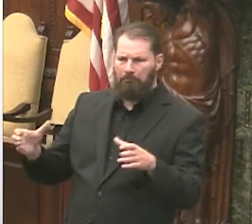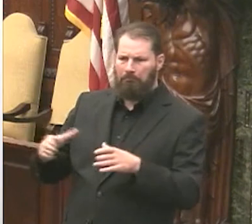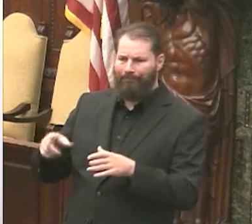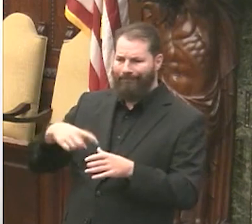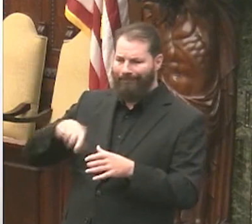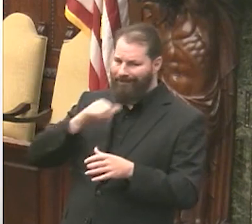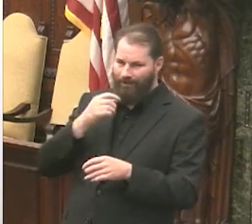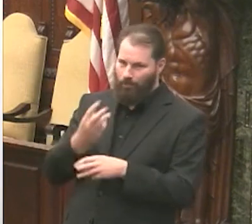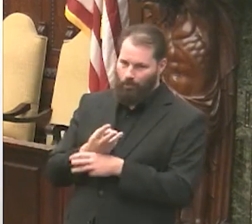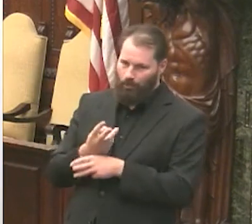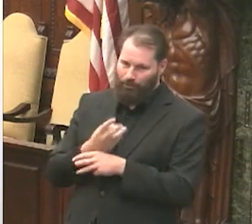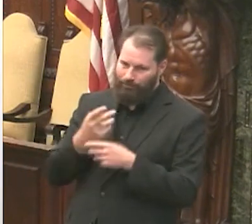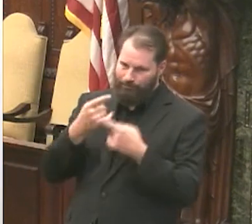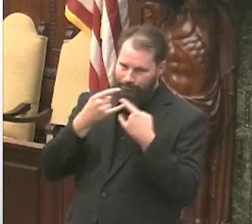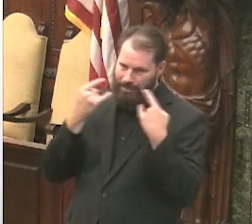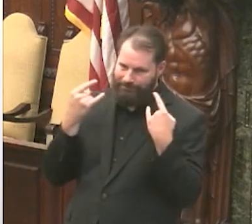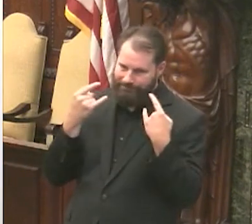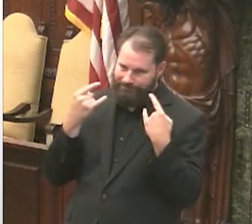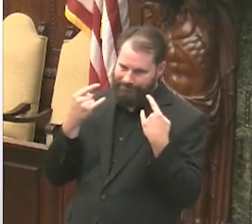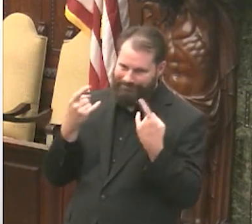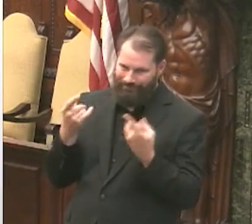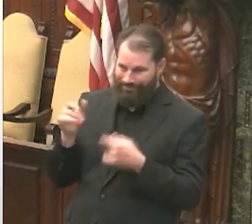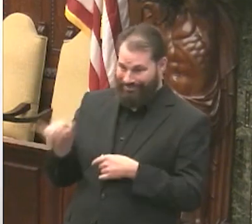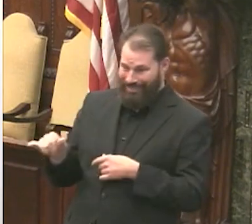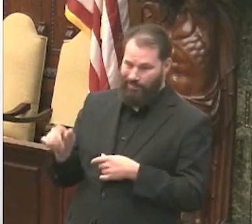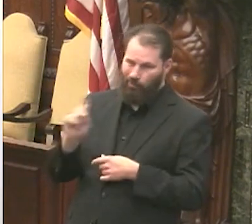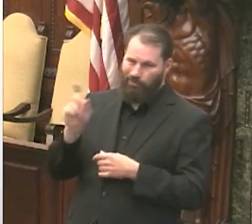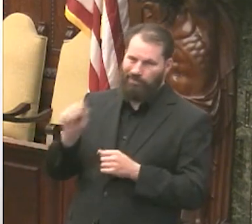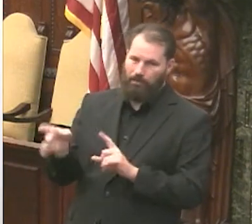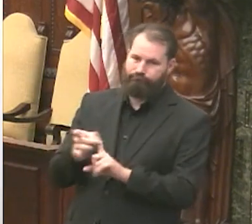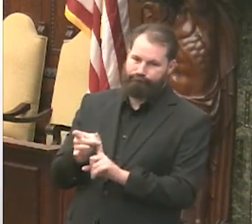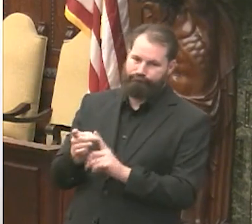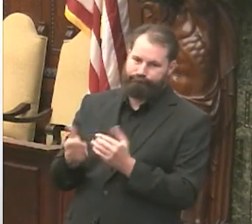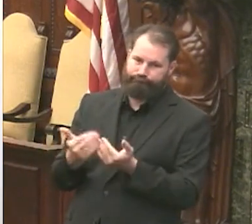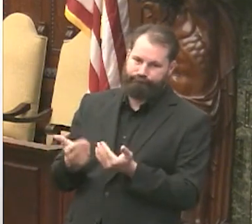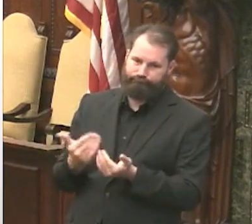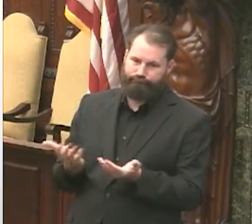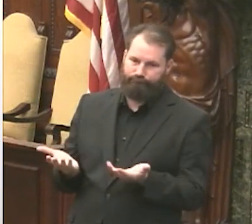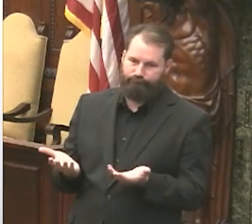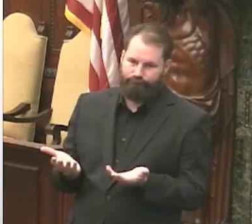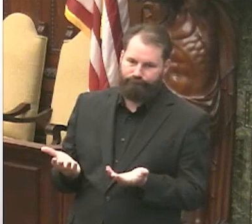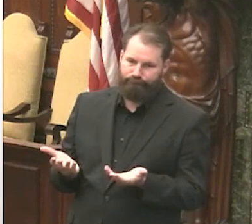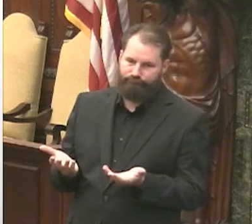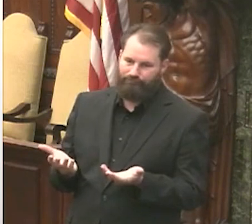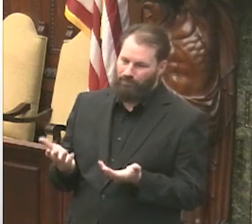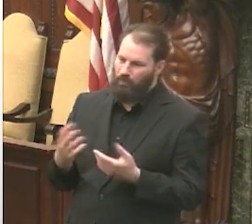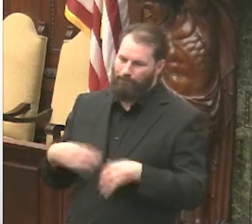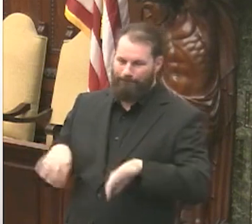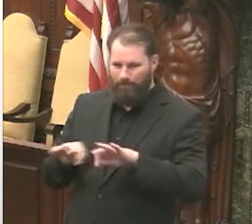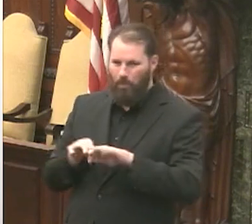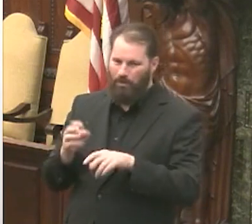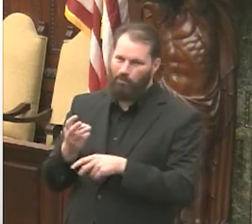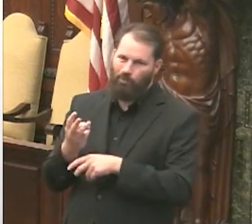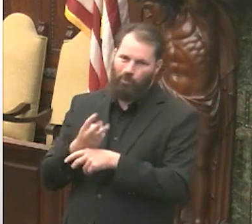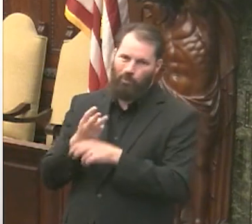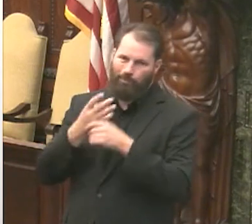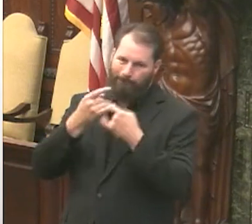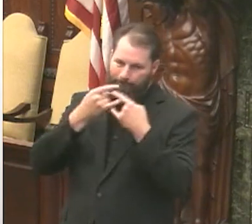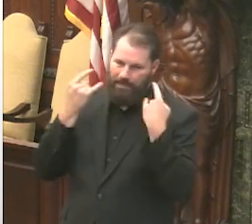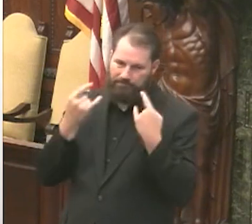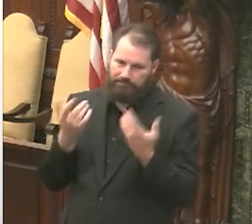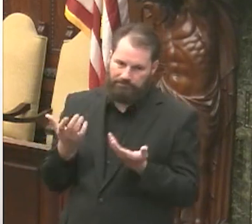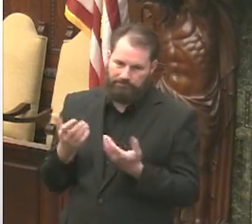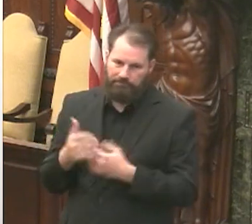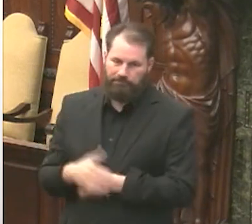get infected by, so you need to be wearing a mask and have them wear a mask when you get in contact with those folks. And then everybody should be staying away from social